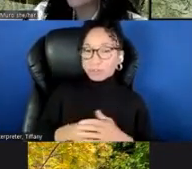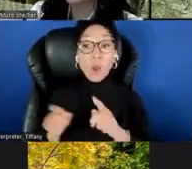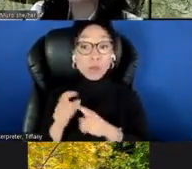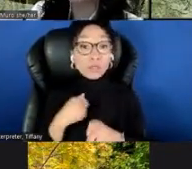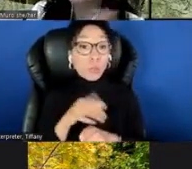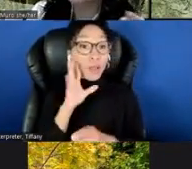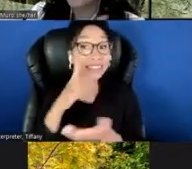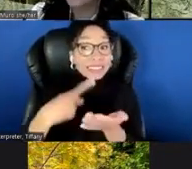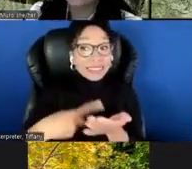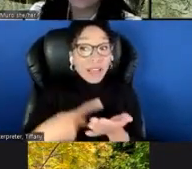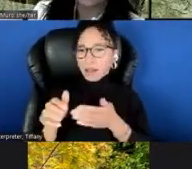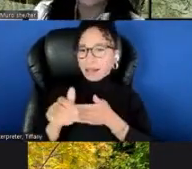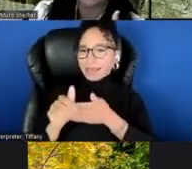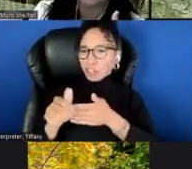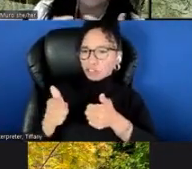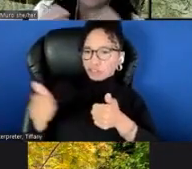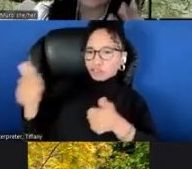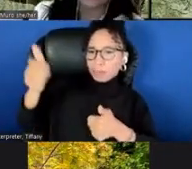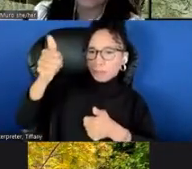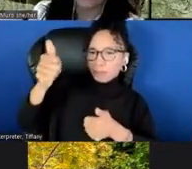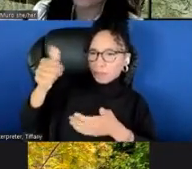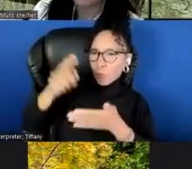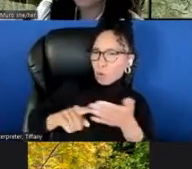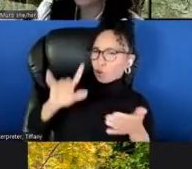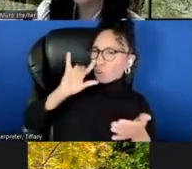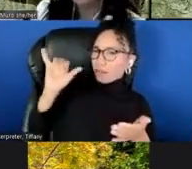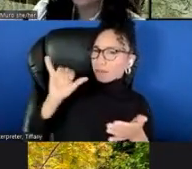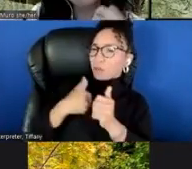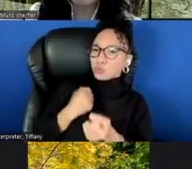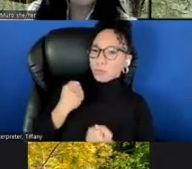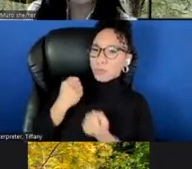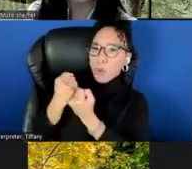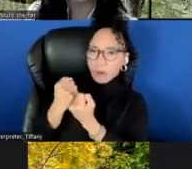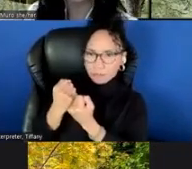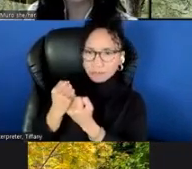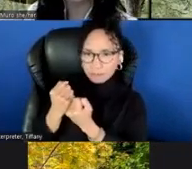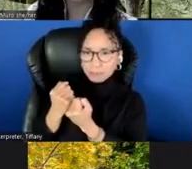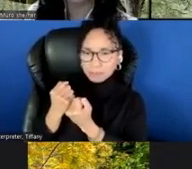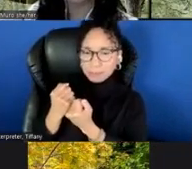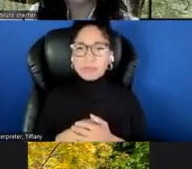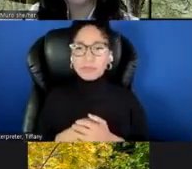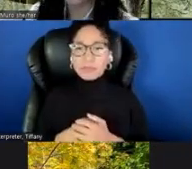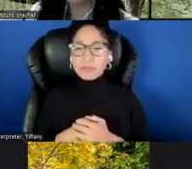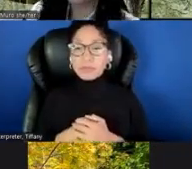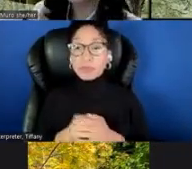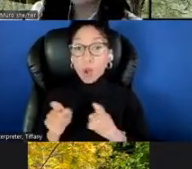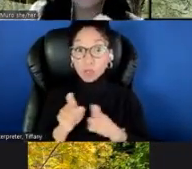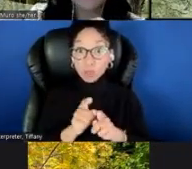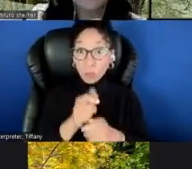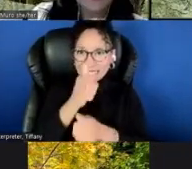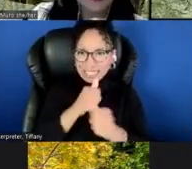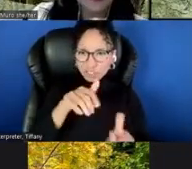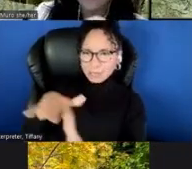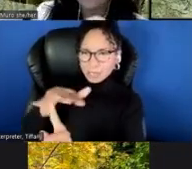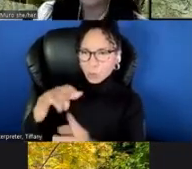looks like and what we can do to help support leadership in our spaces and what we need in those spaces to make that happen,